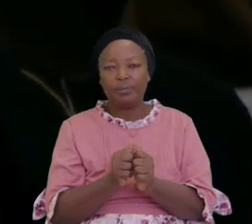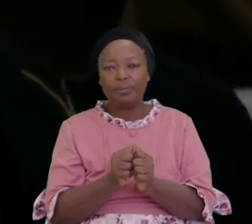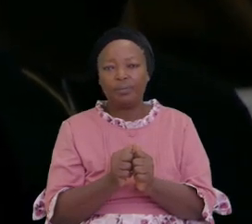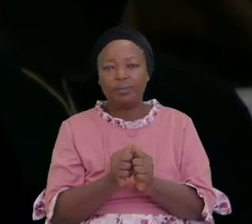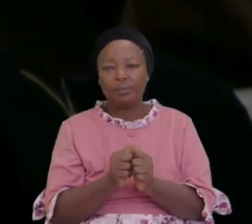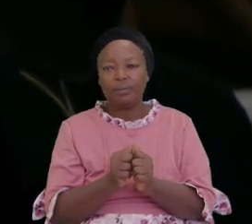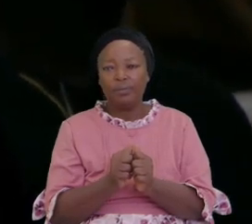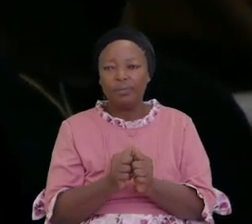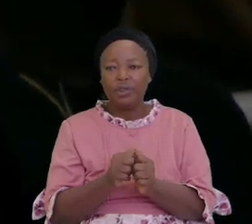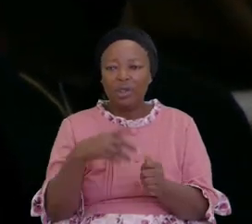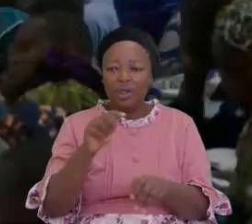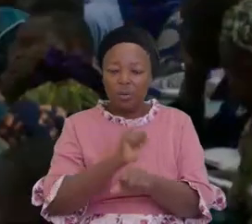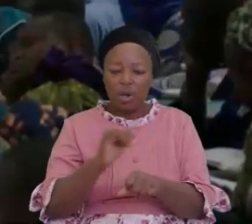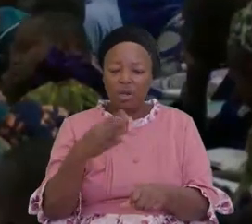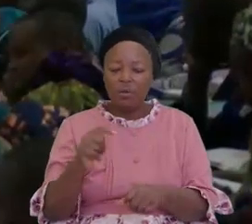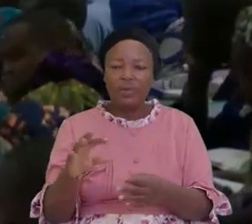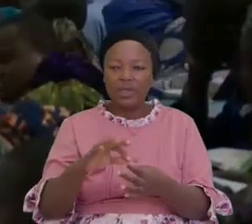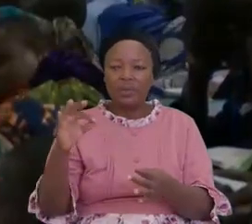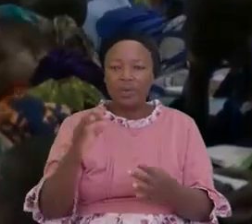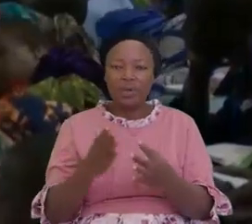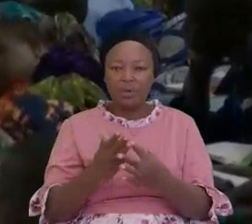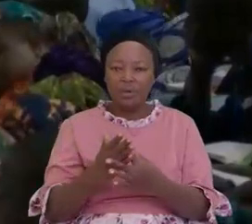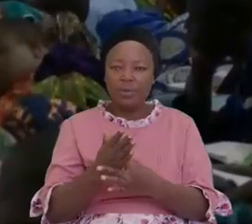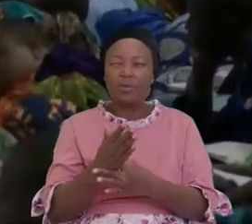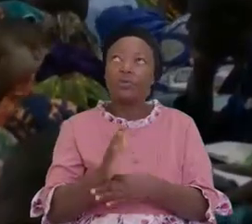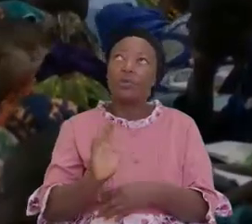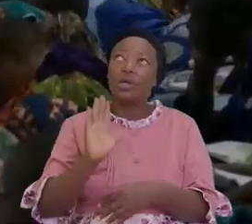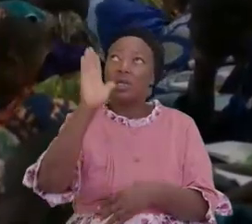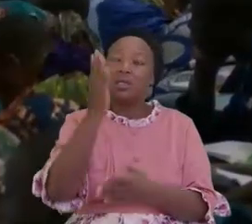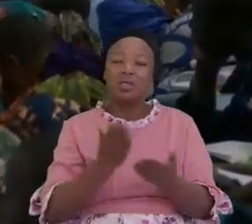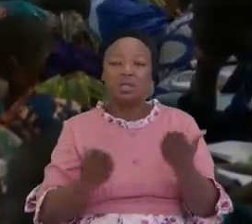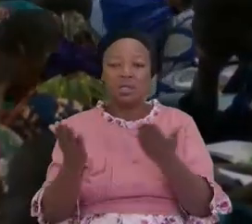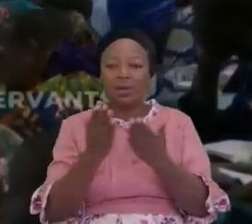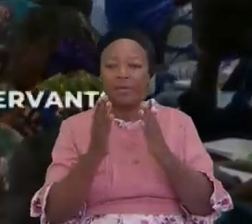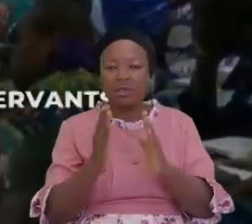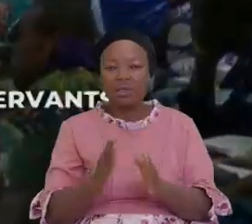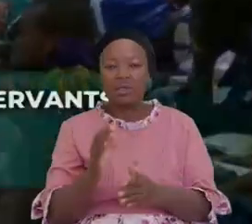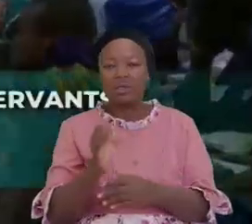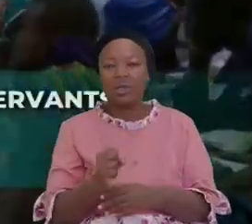The working of the Spirit through his servants.